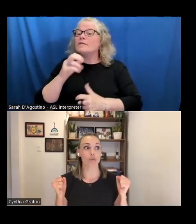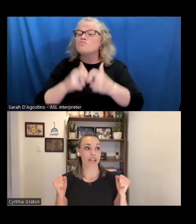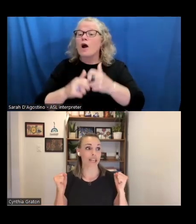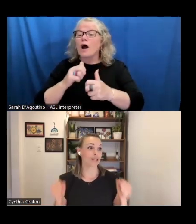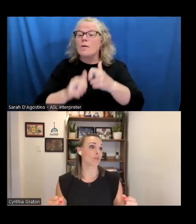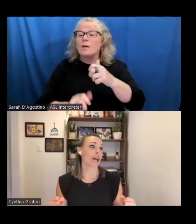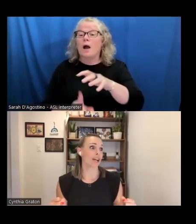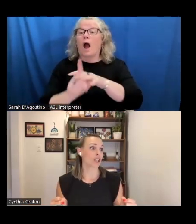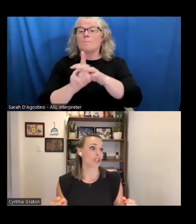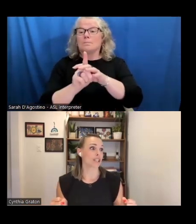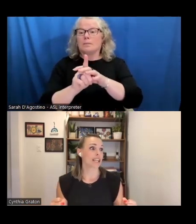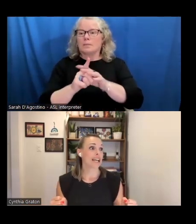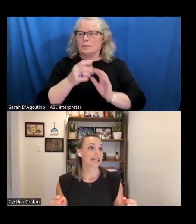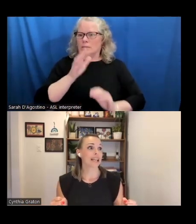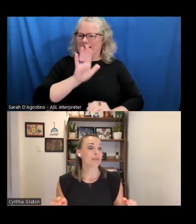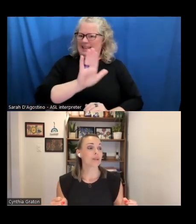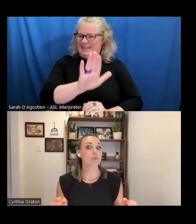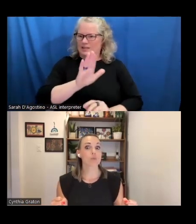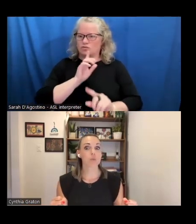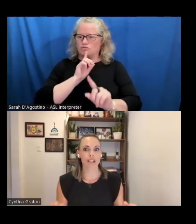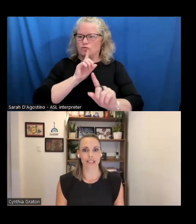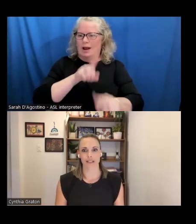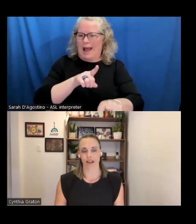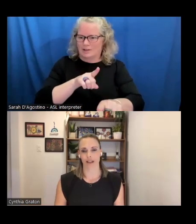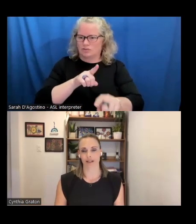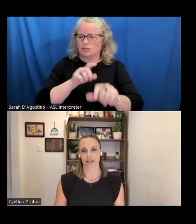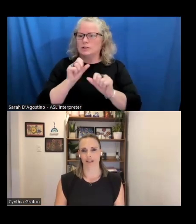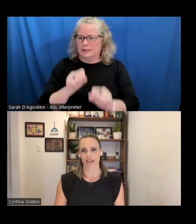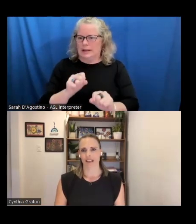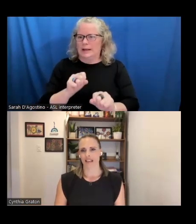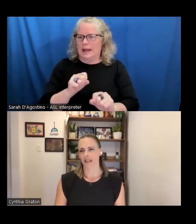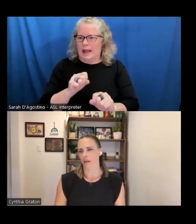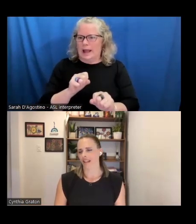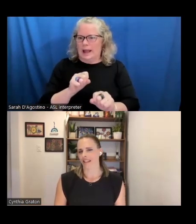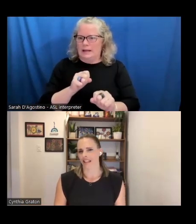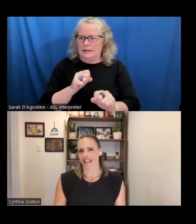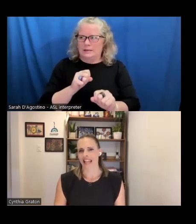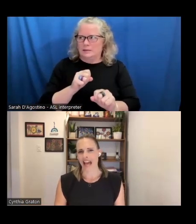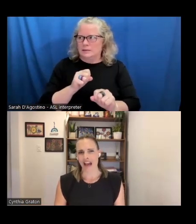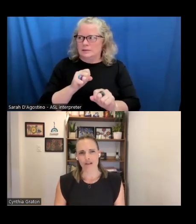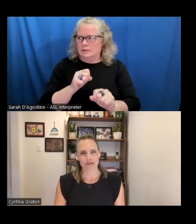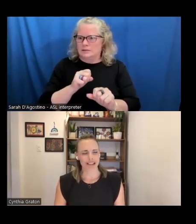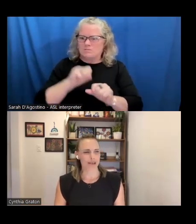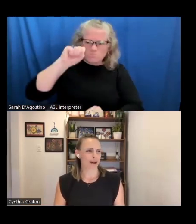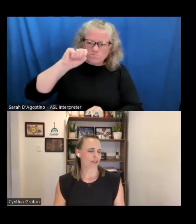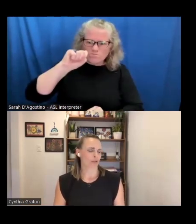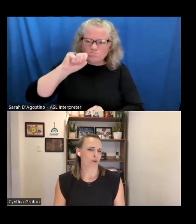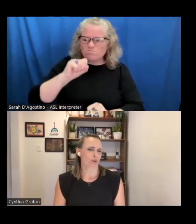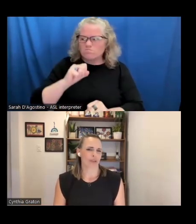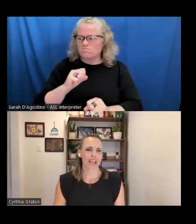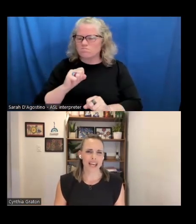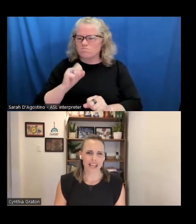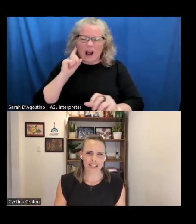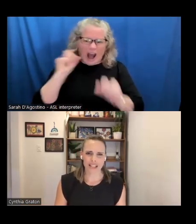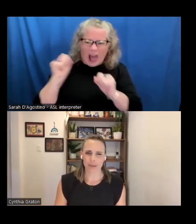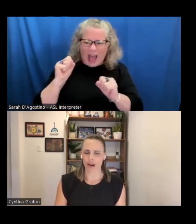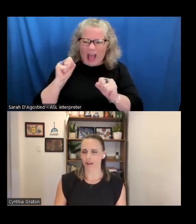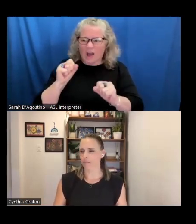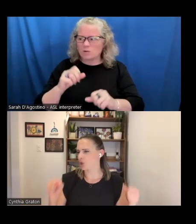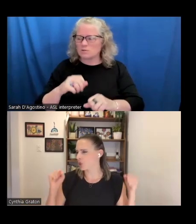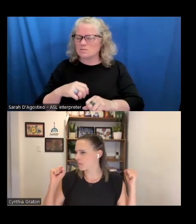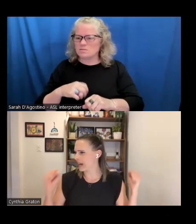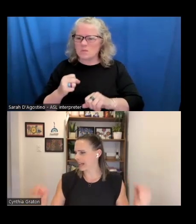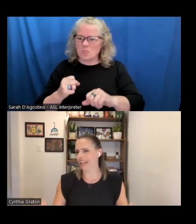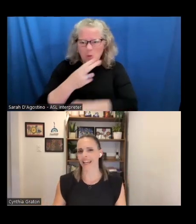his reactions can be really intense. He might get loud, he might throw things, he